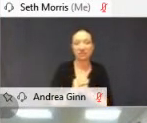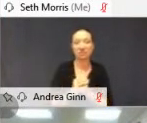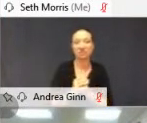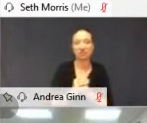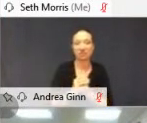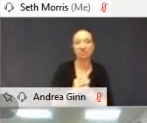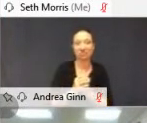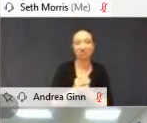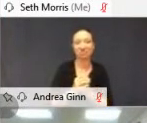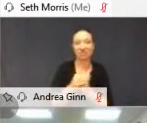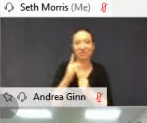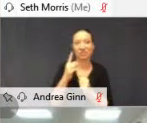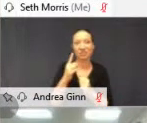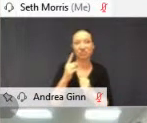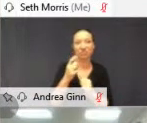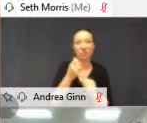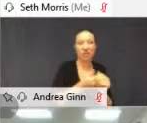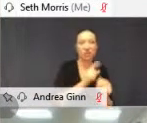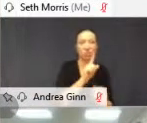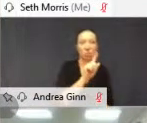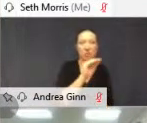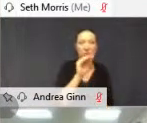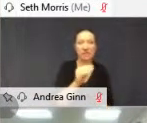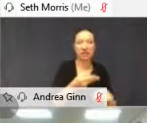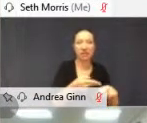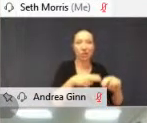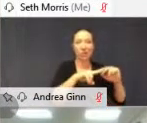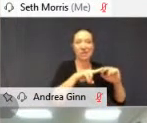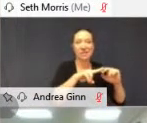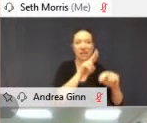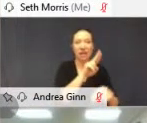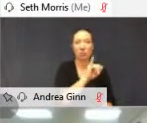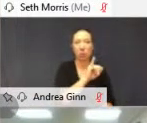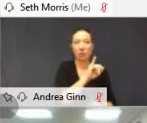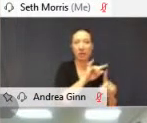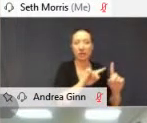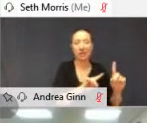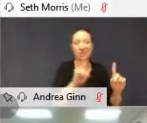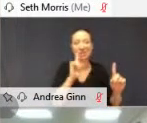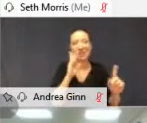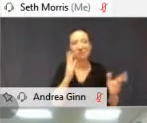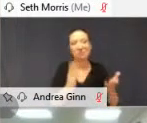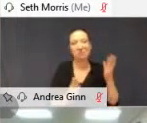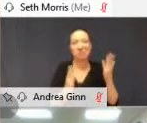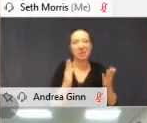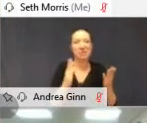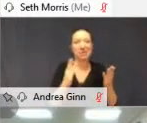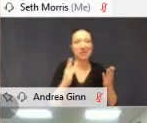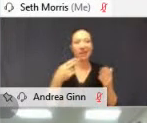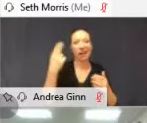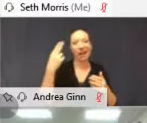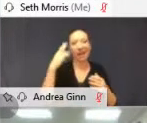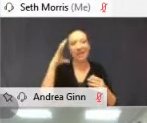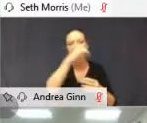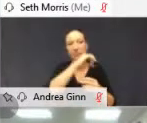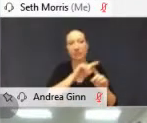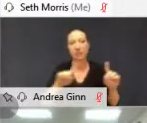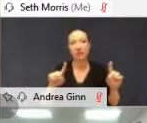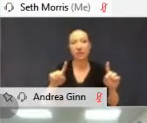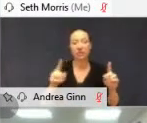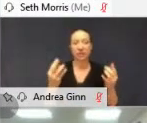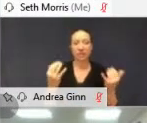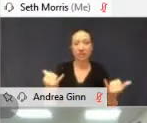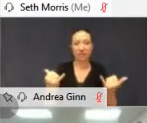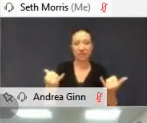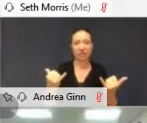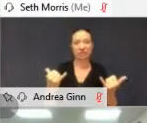in unemployment. I think that might be, a little bit high. But we believe that there's no amount